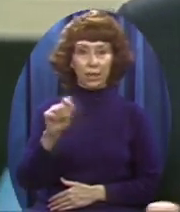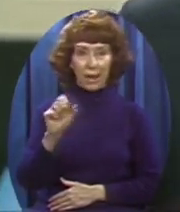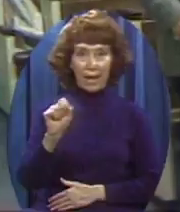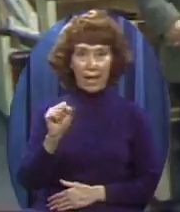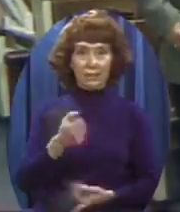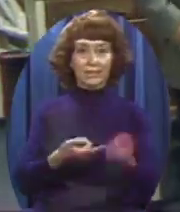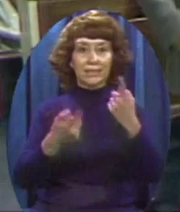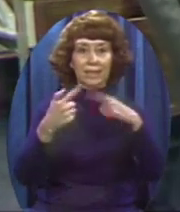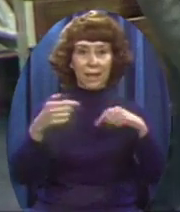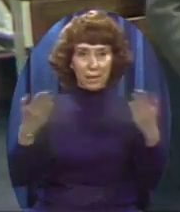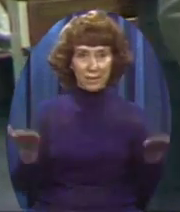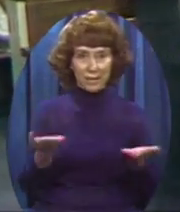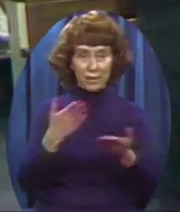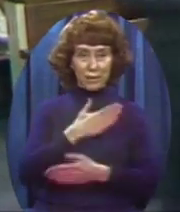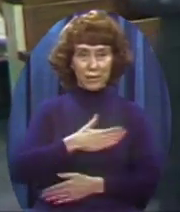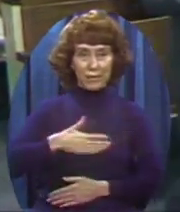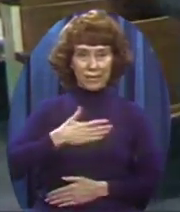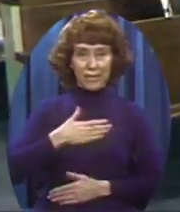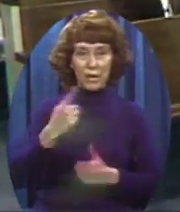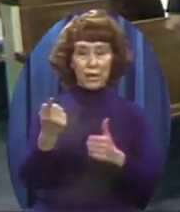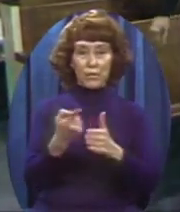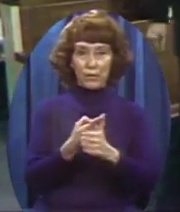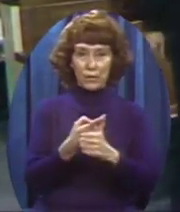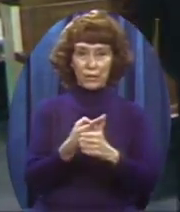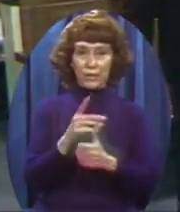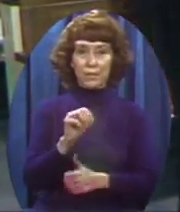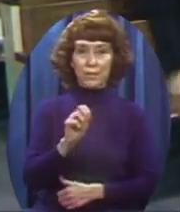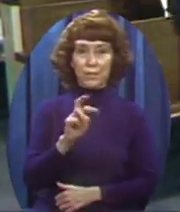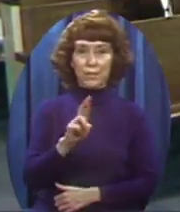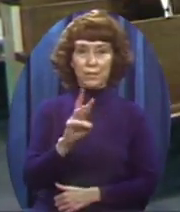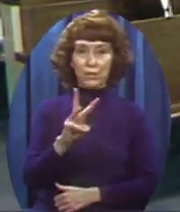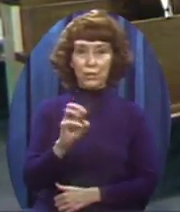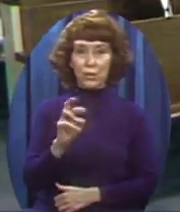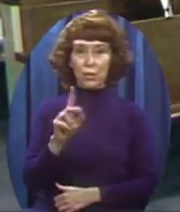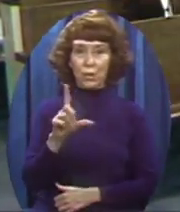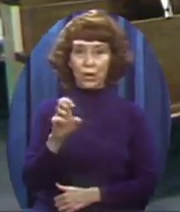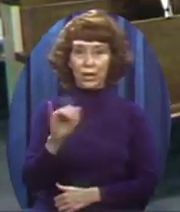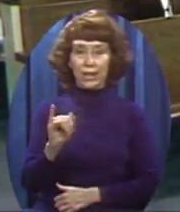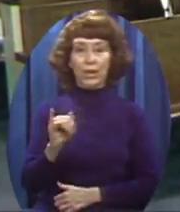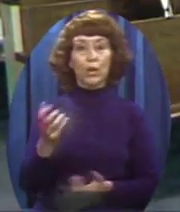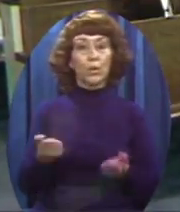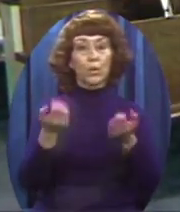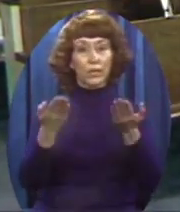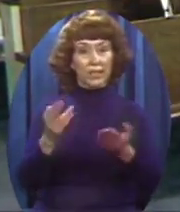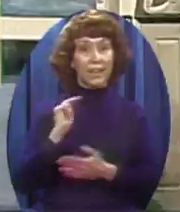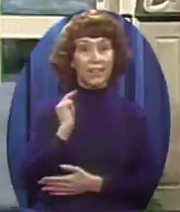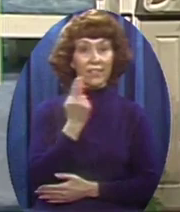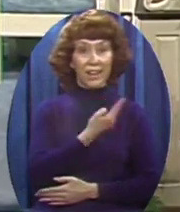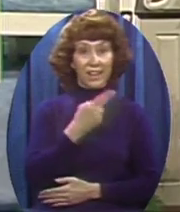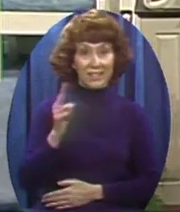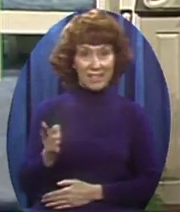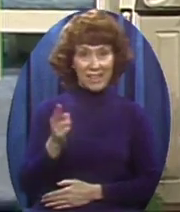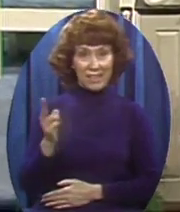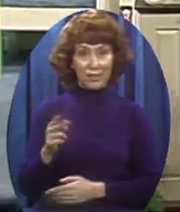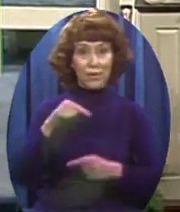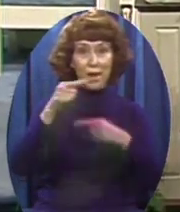please. First of all, Herman Worley, I want you to come up and give us a little history lesson.